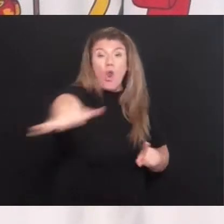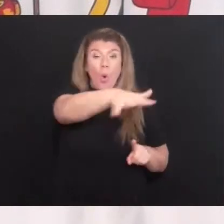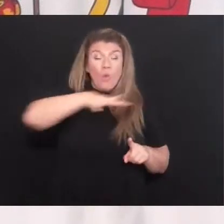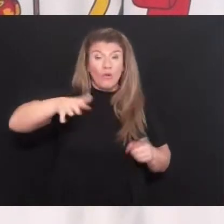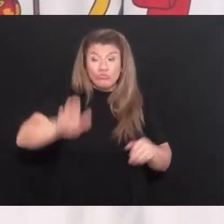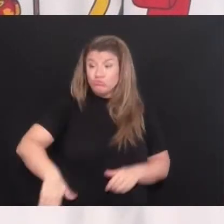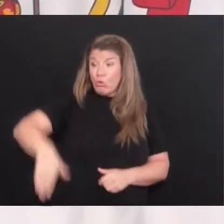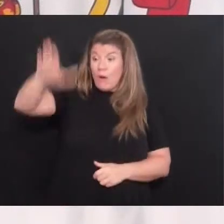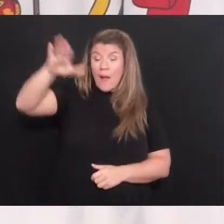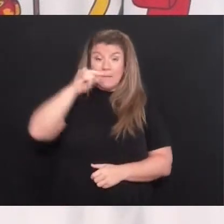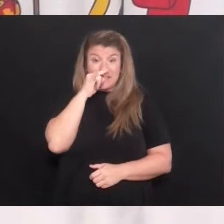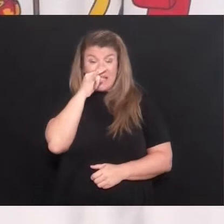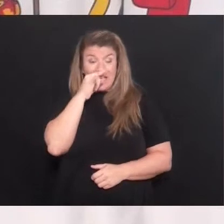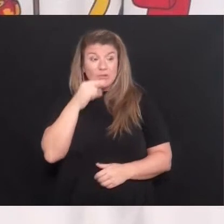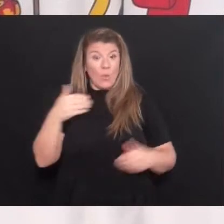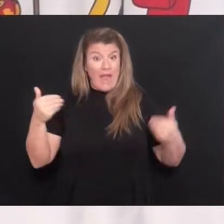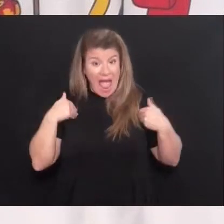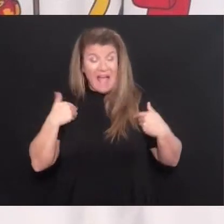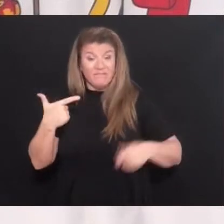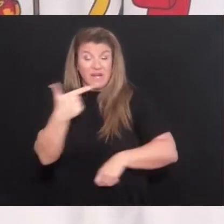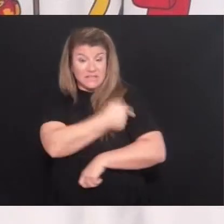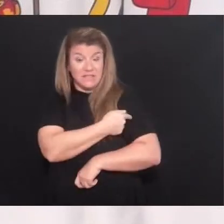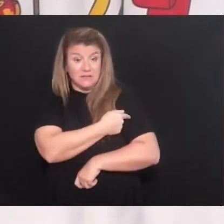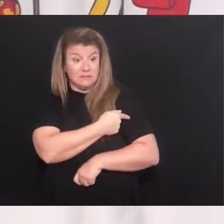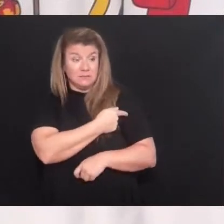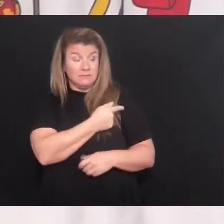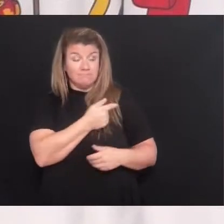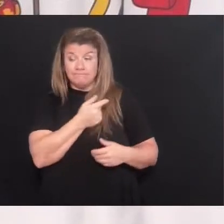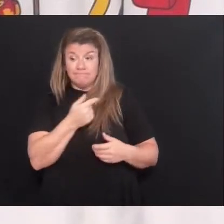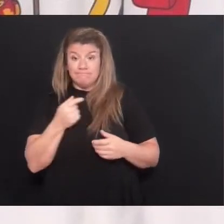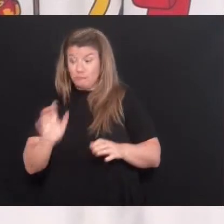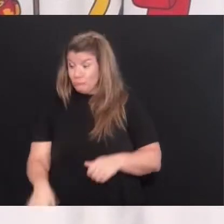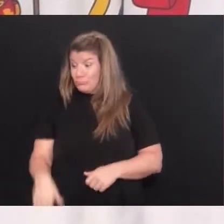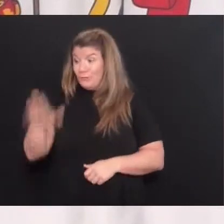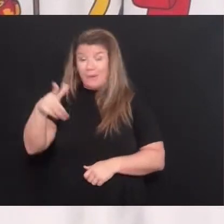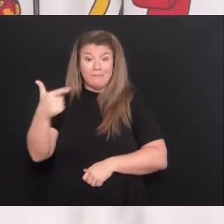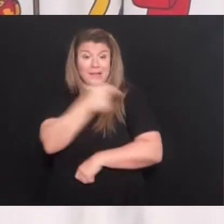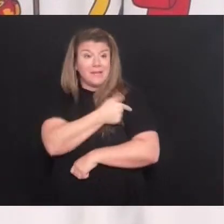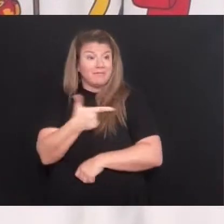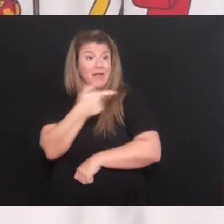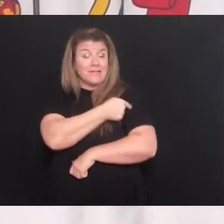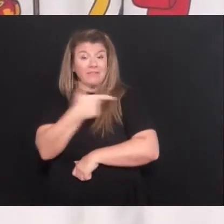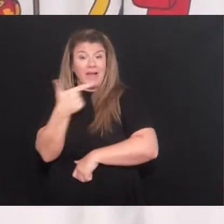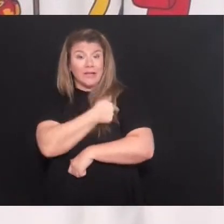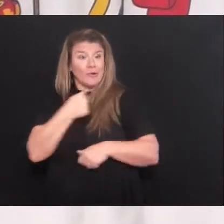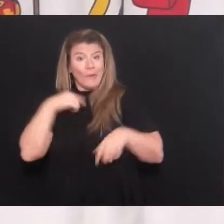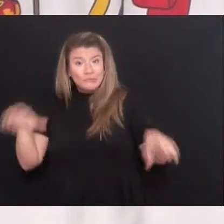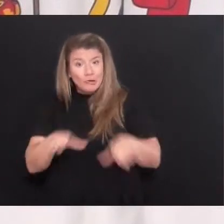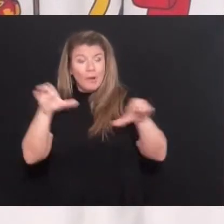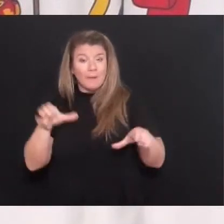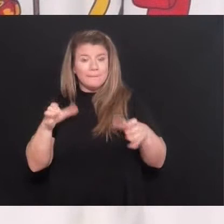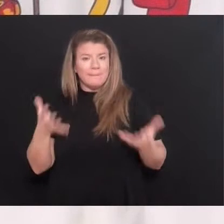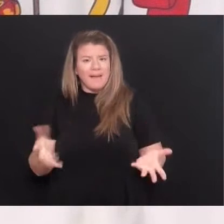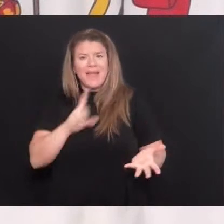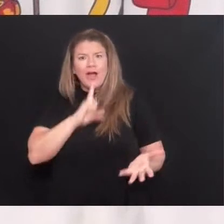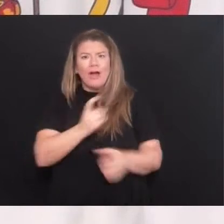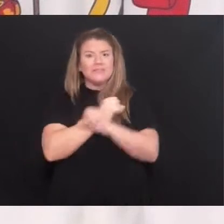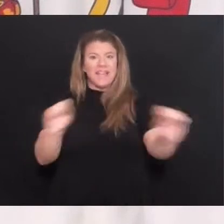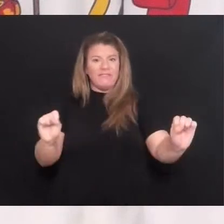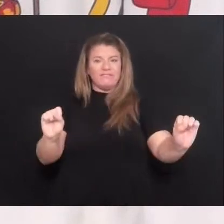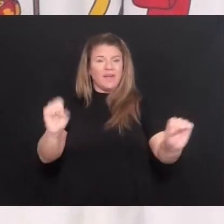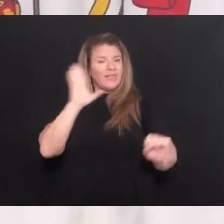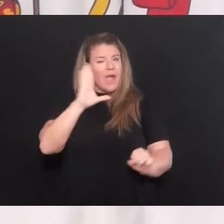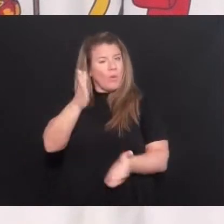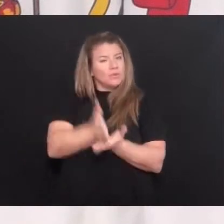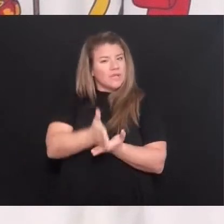else, we got vaccines. We did them. We did them forever. These vaccines are incredibly safe, and they'll